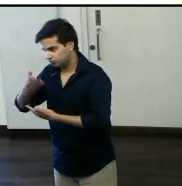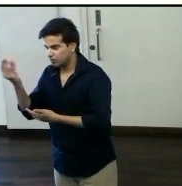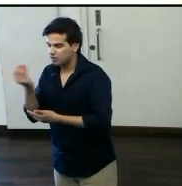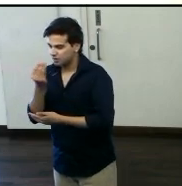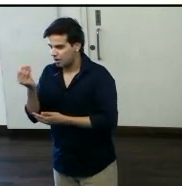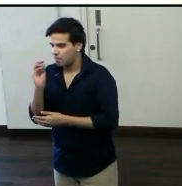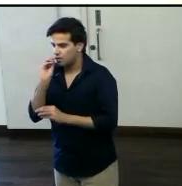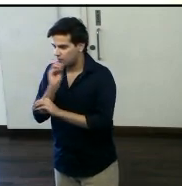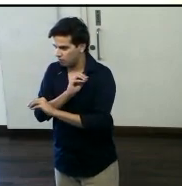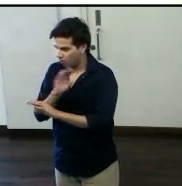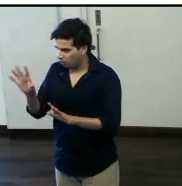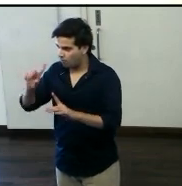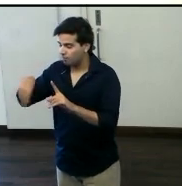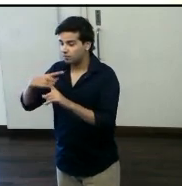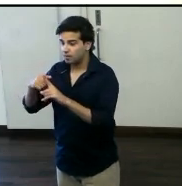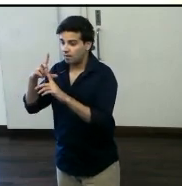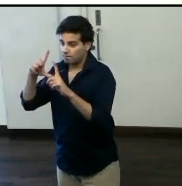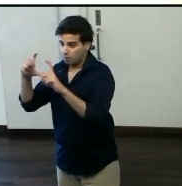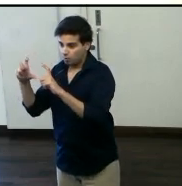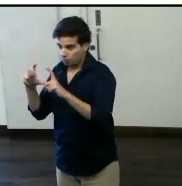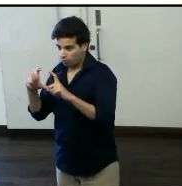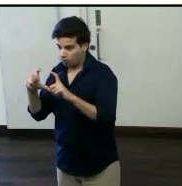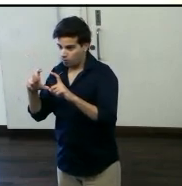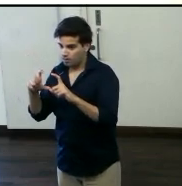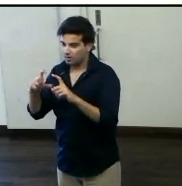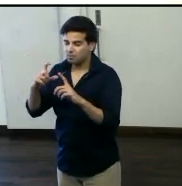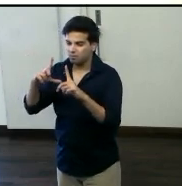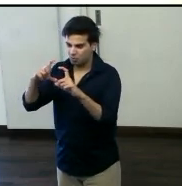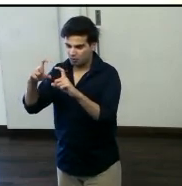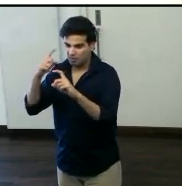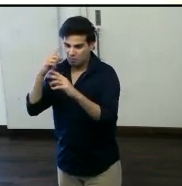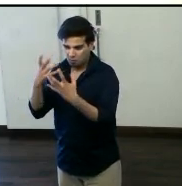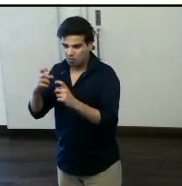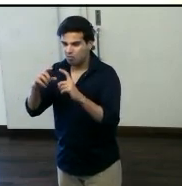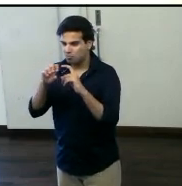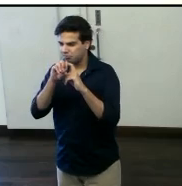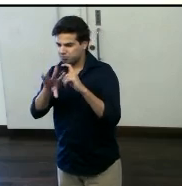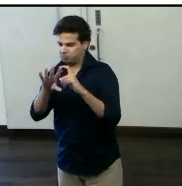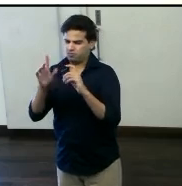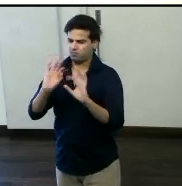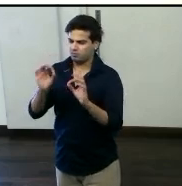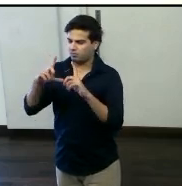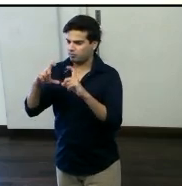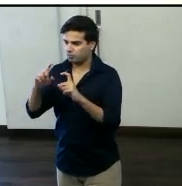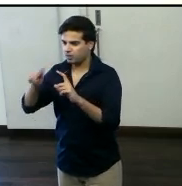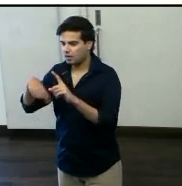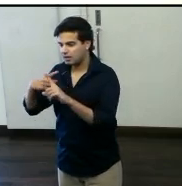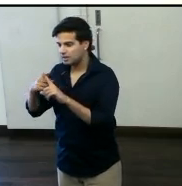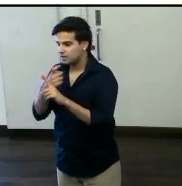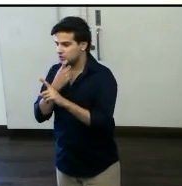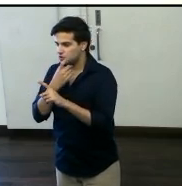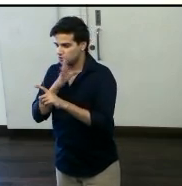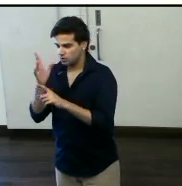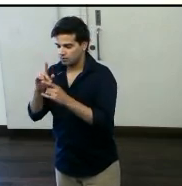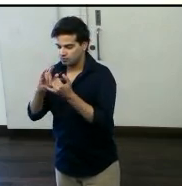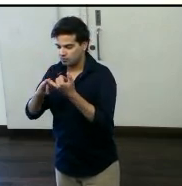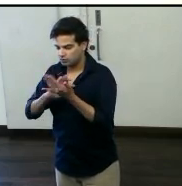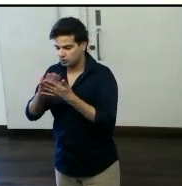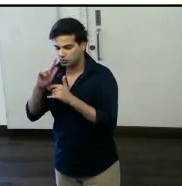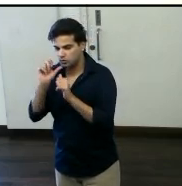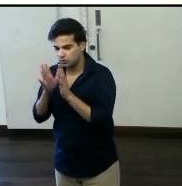All photography can happen without any flash on. And we have Shivam joined with us today who will